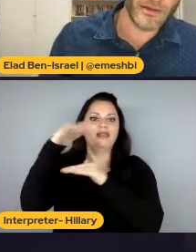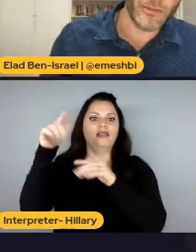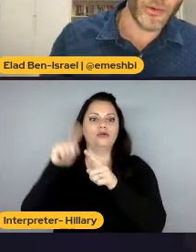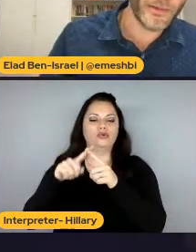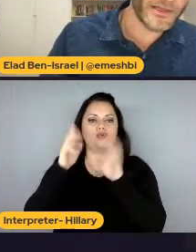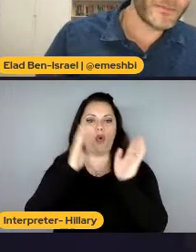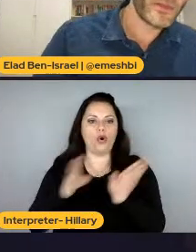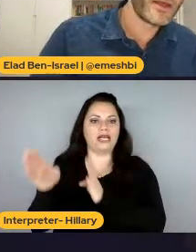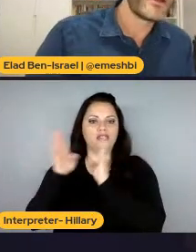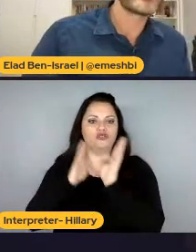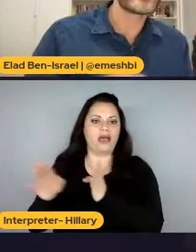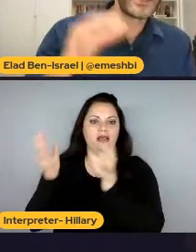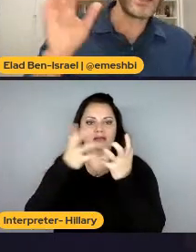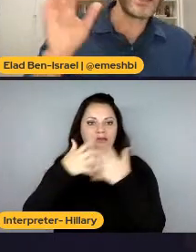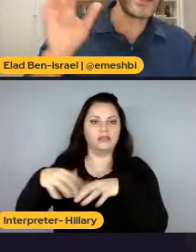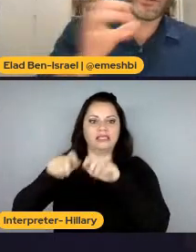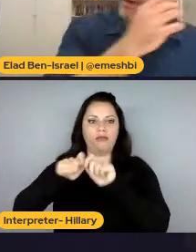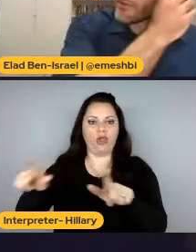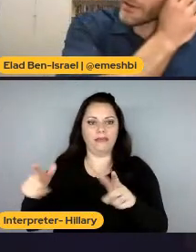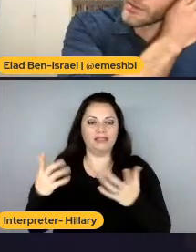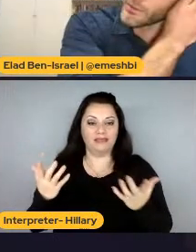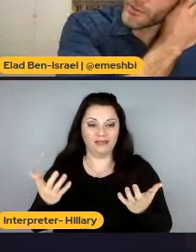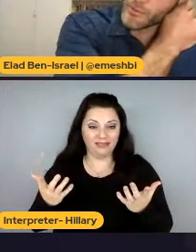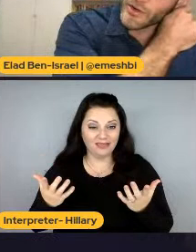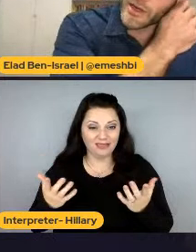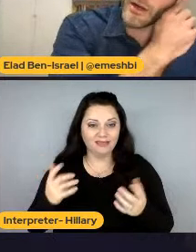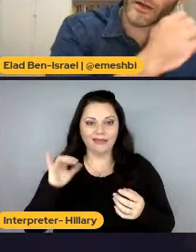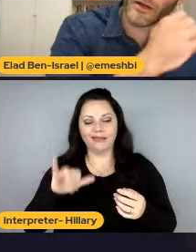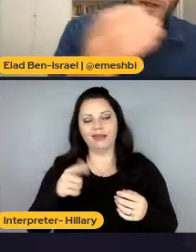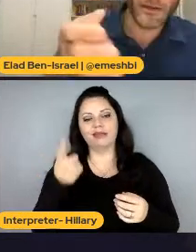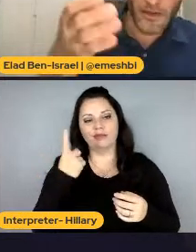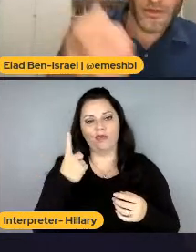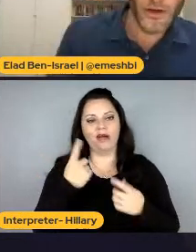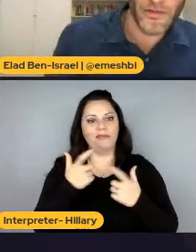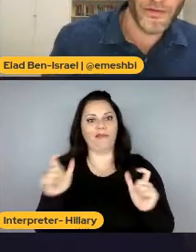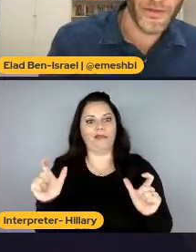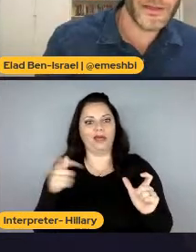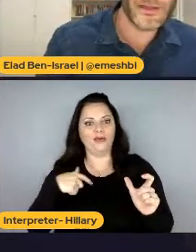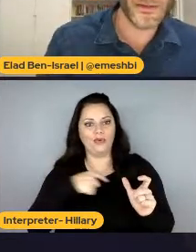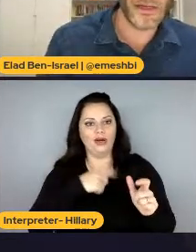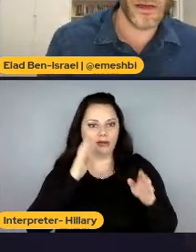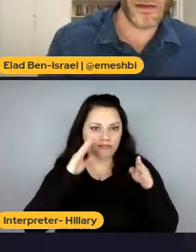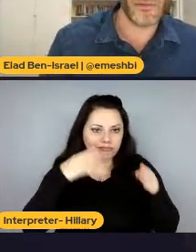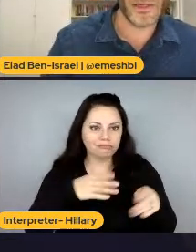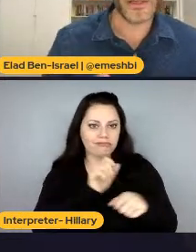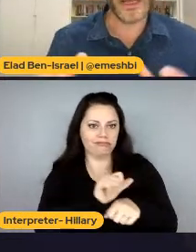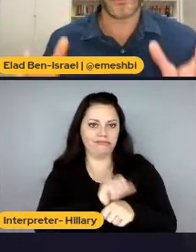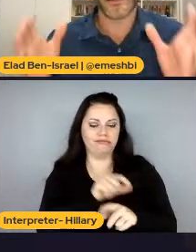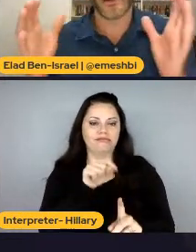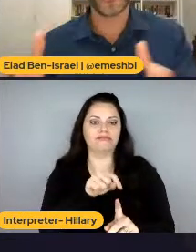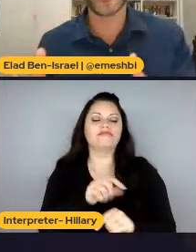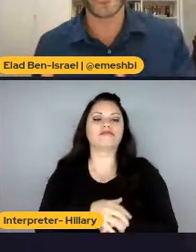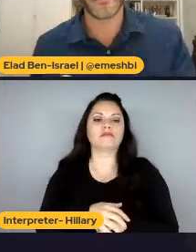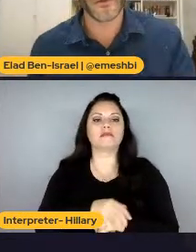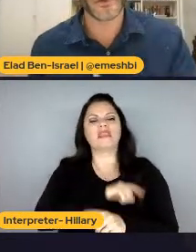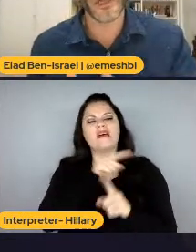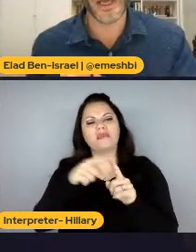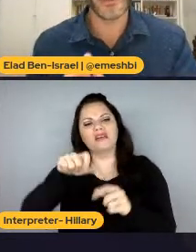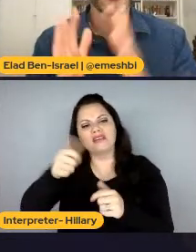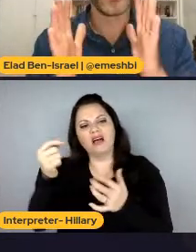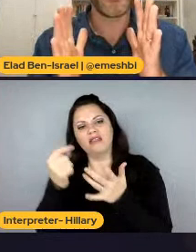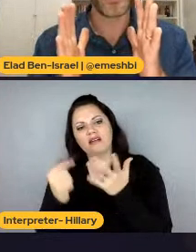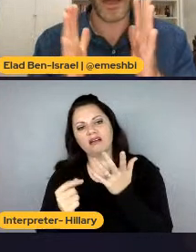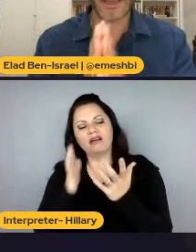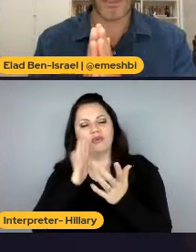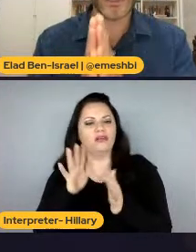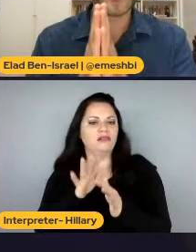application deployments. And so that's one of the bigger things that we're working on, and there are other things that we decided are critical before we